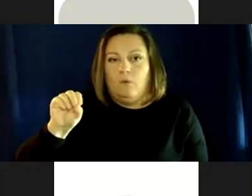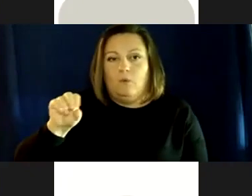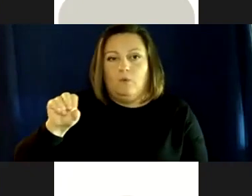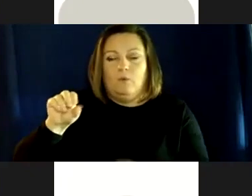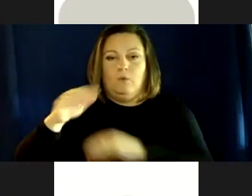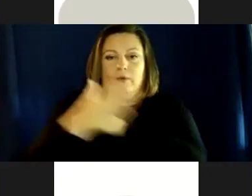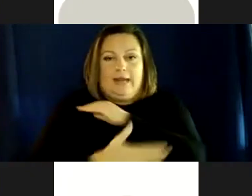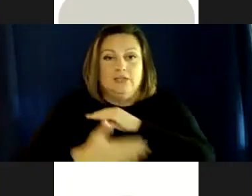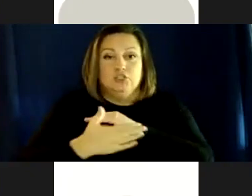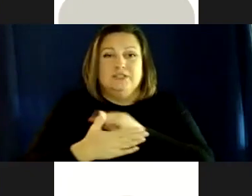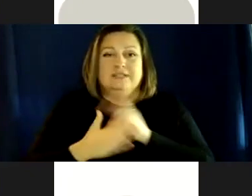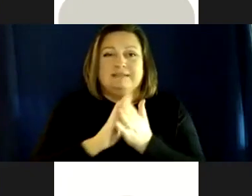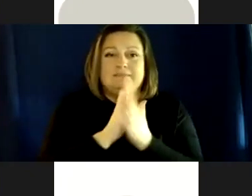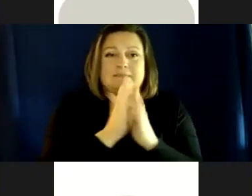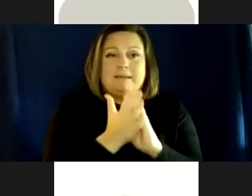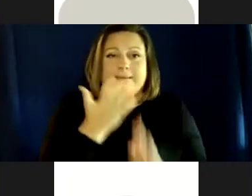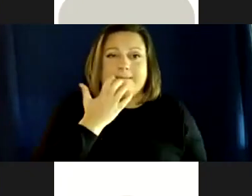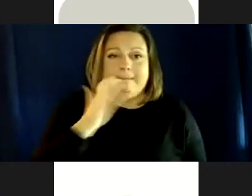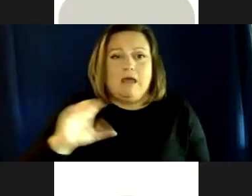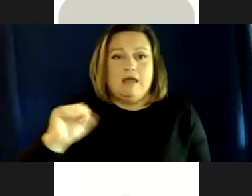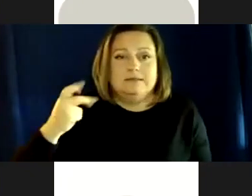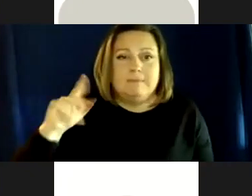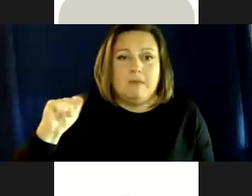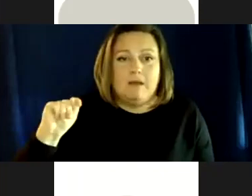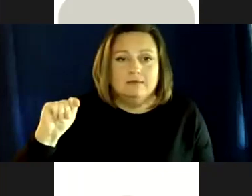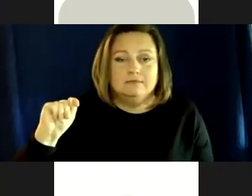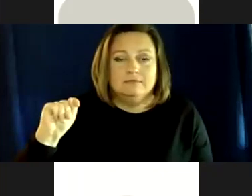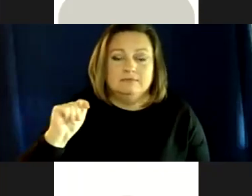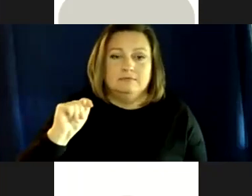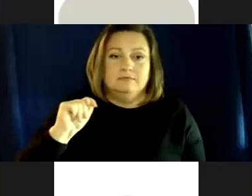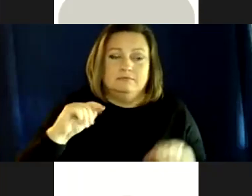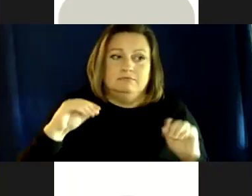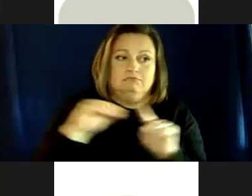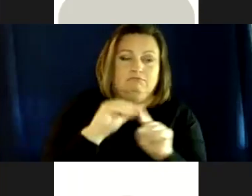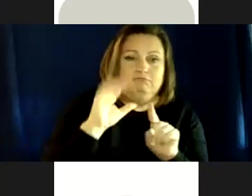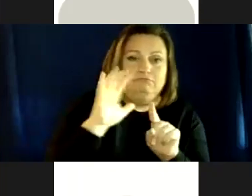it's a hot spot right now, and it does have